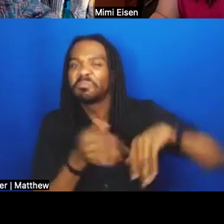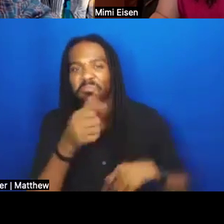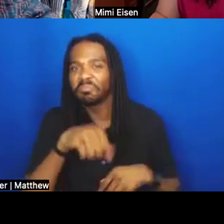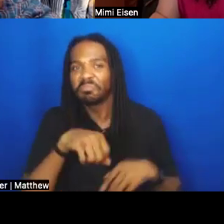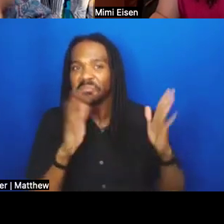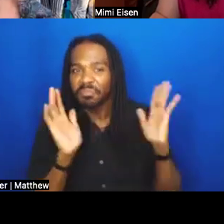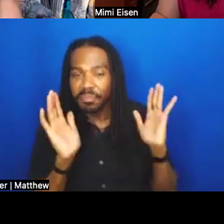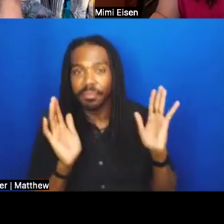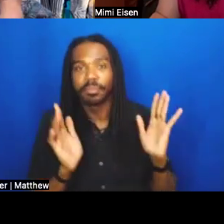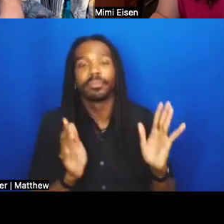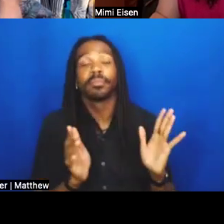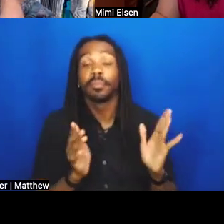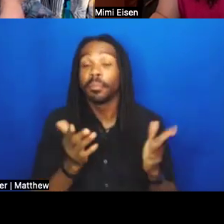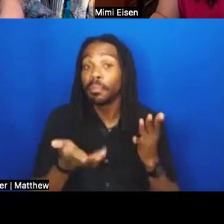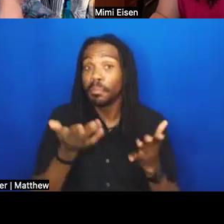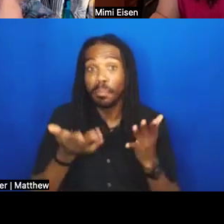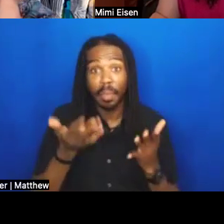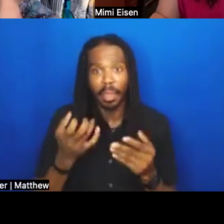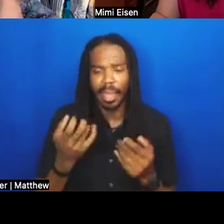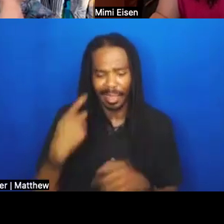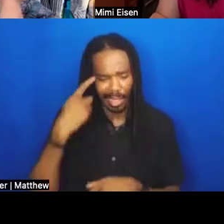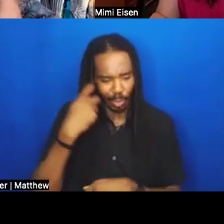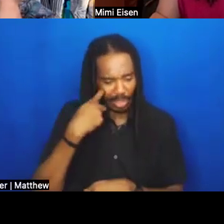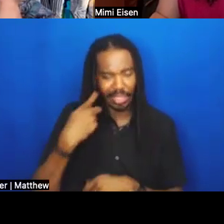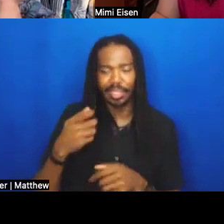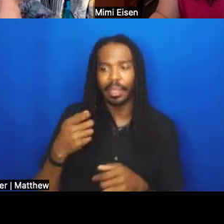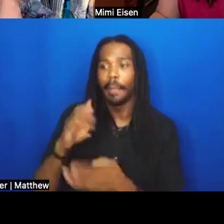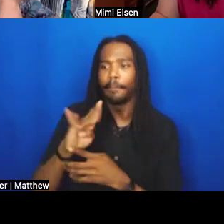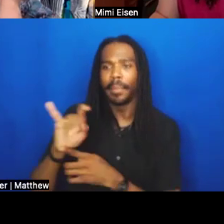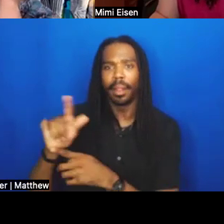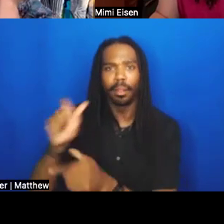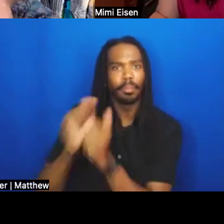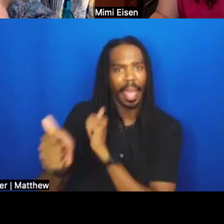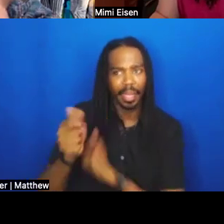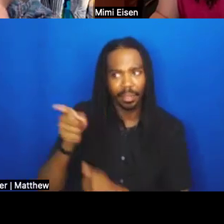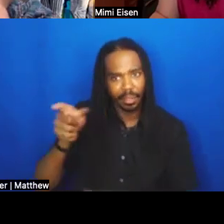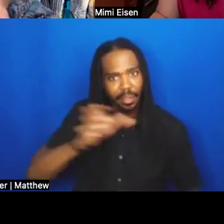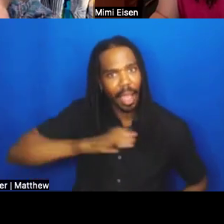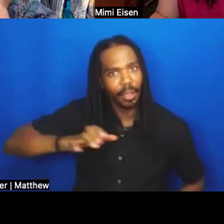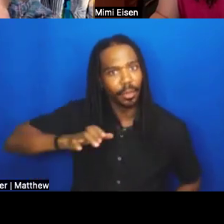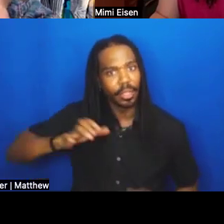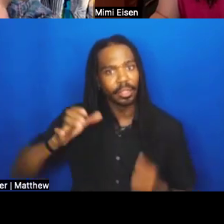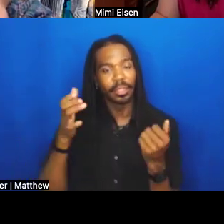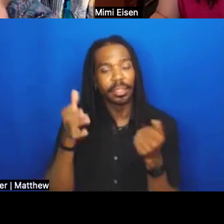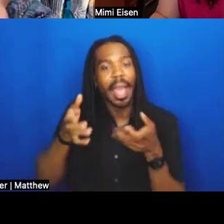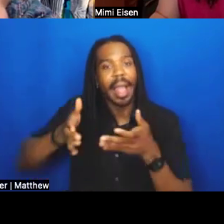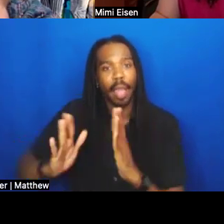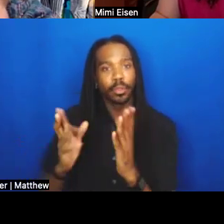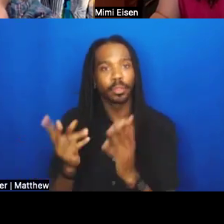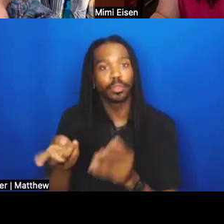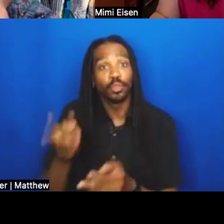yet a bill may pass Congress, I think just passed the House yesterday, that basically melds these two militaries such that the